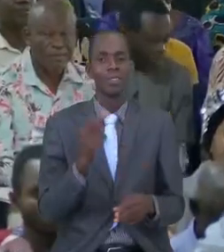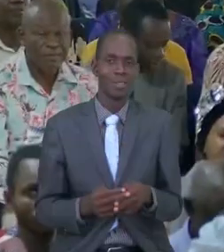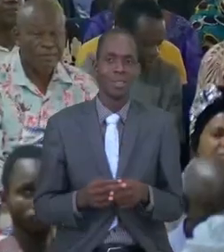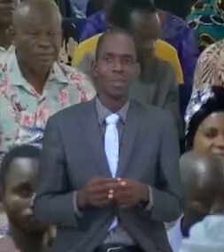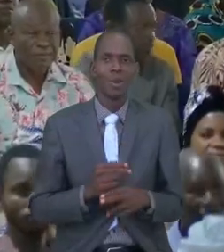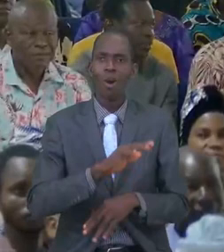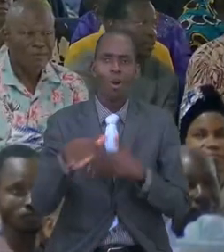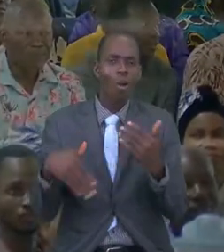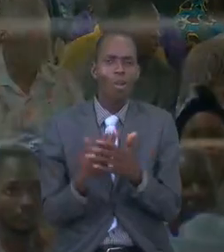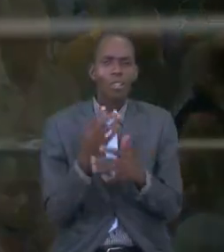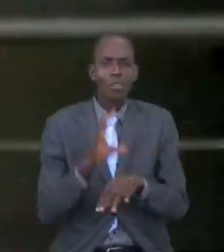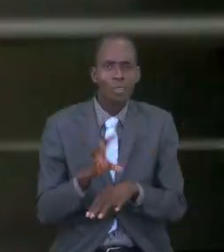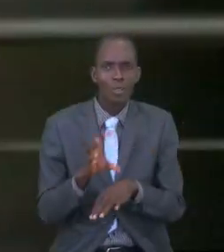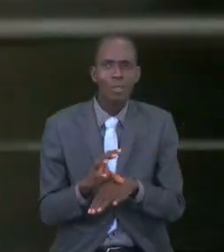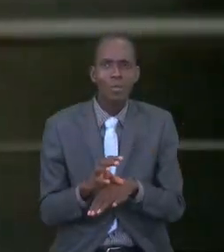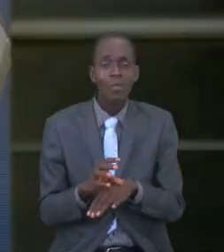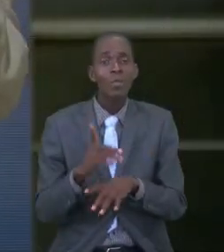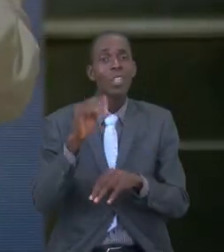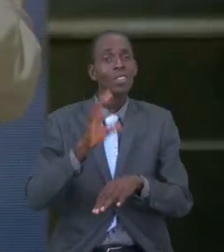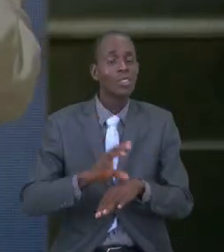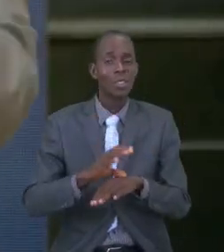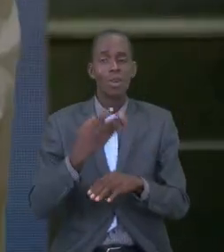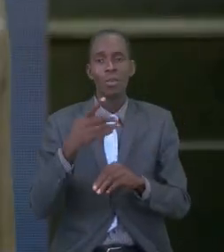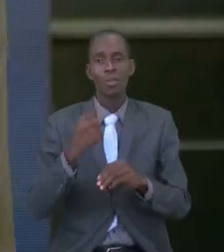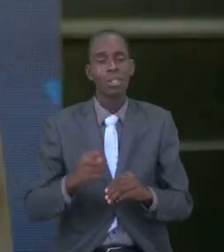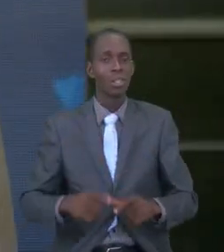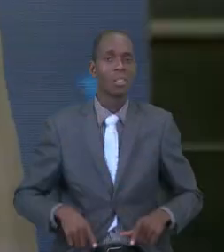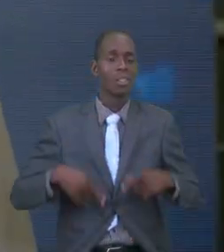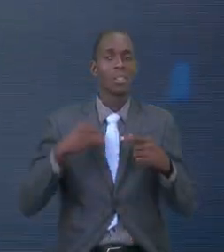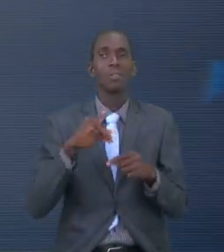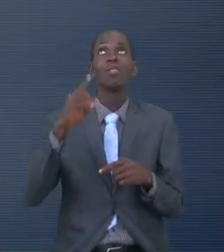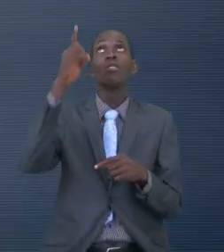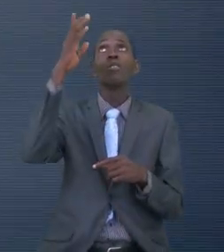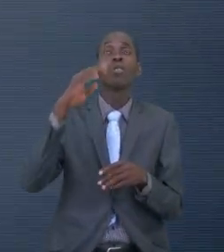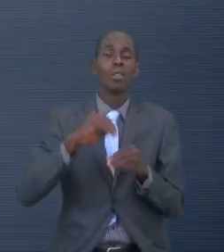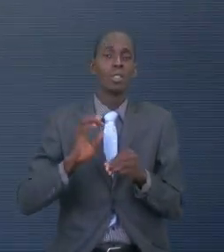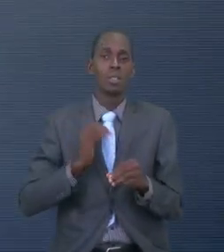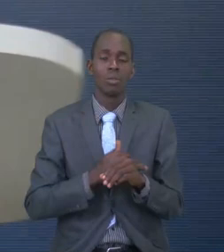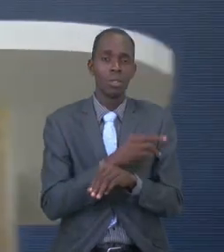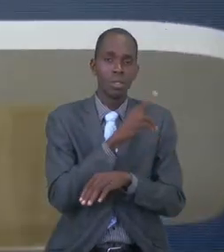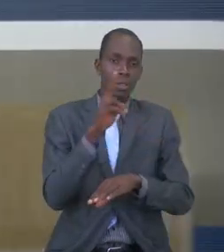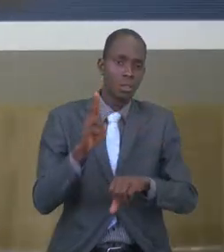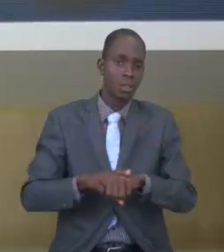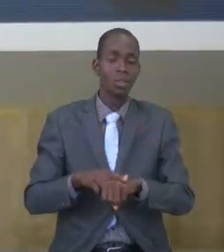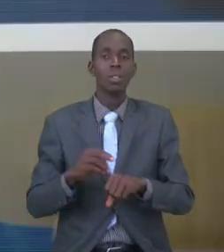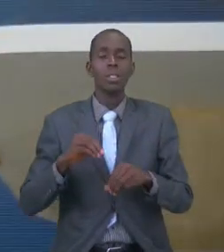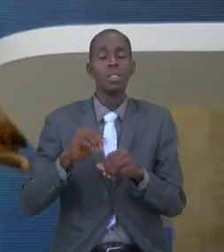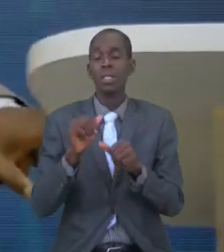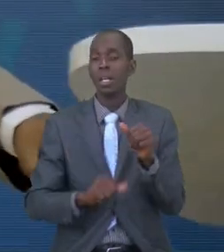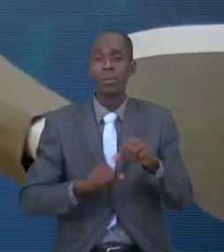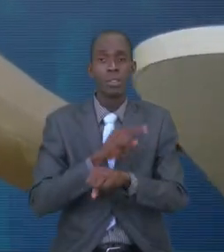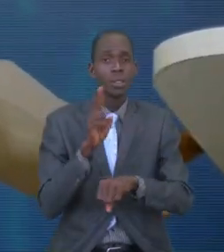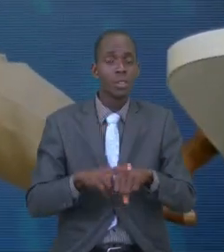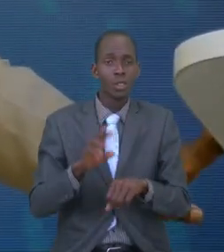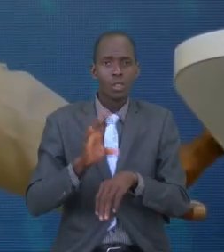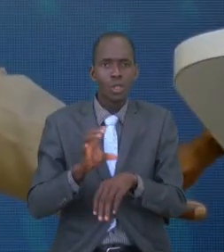Church, the church of the living God in our nation and in every nation. Church, are